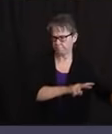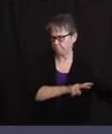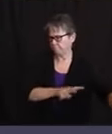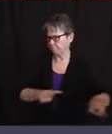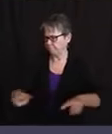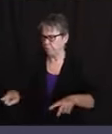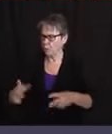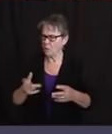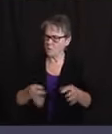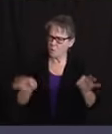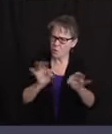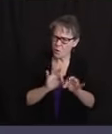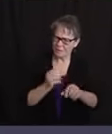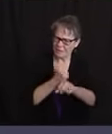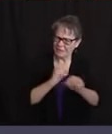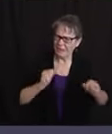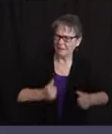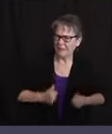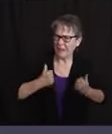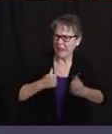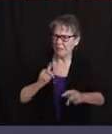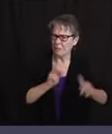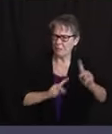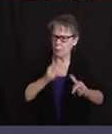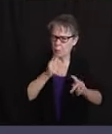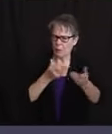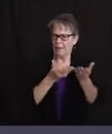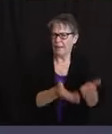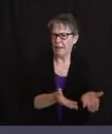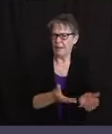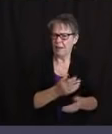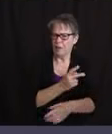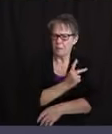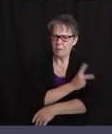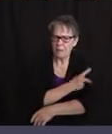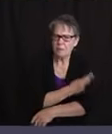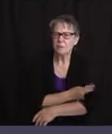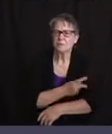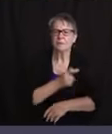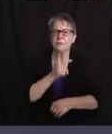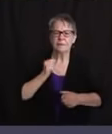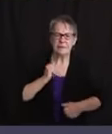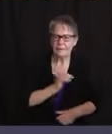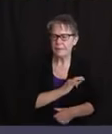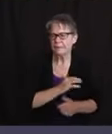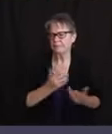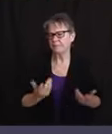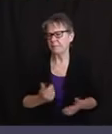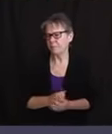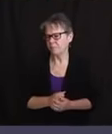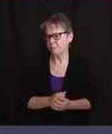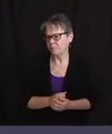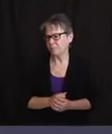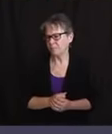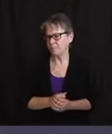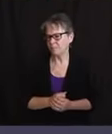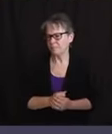independent assessment. So I'll largely defer on the resolution of each of them, but I think we've